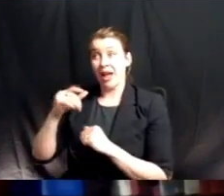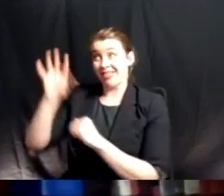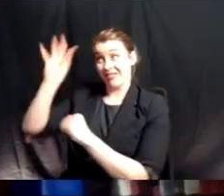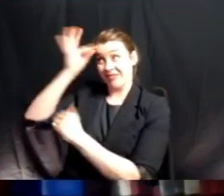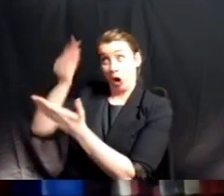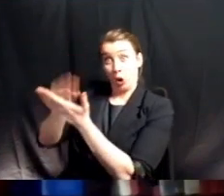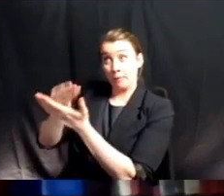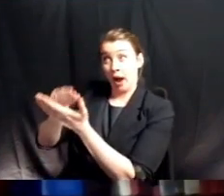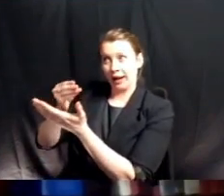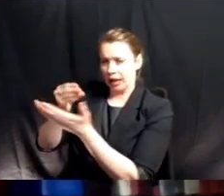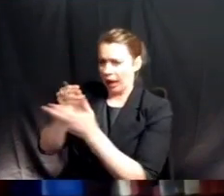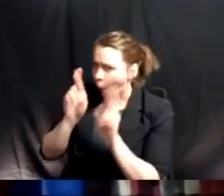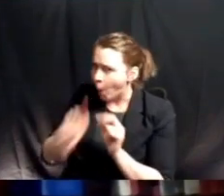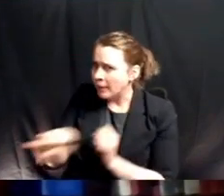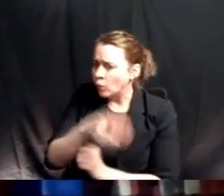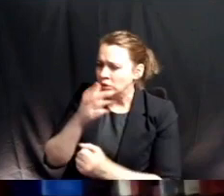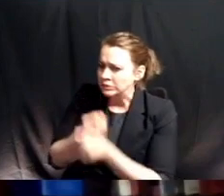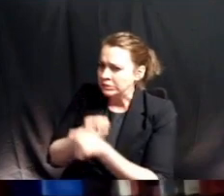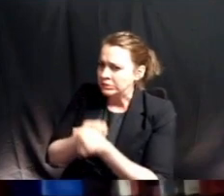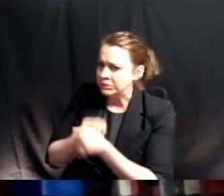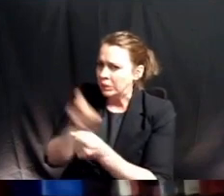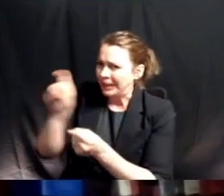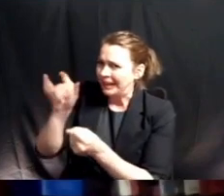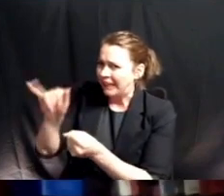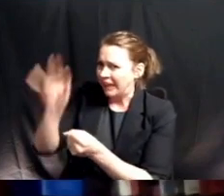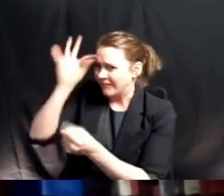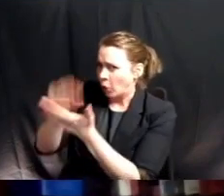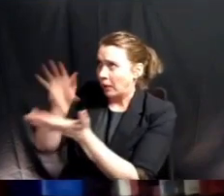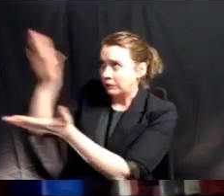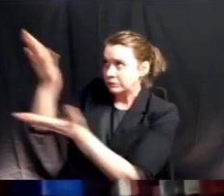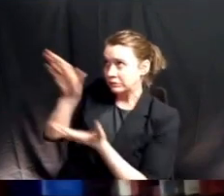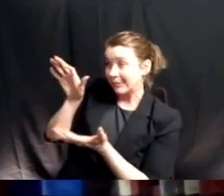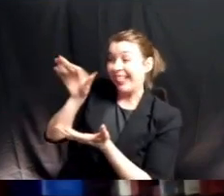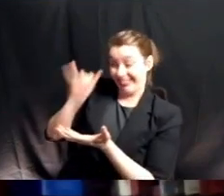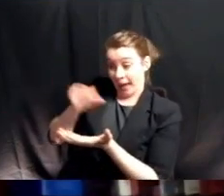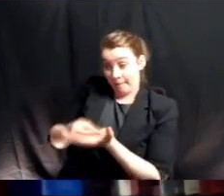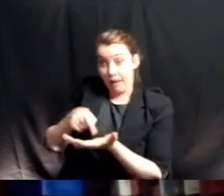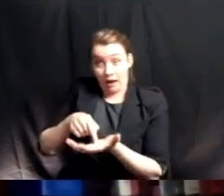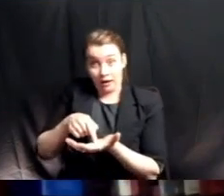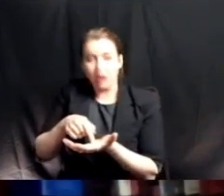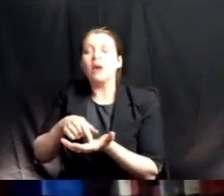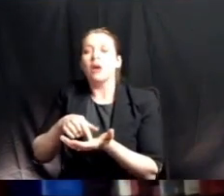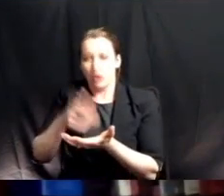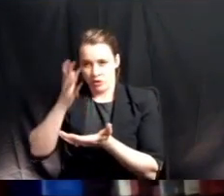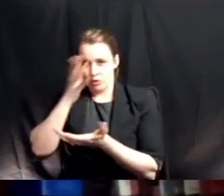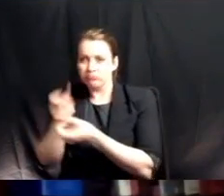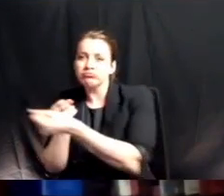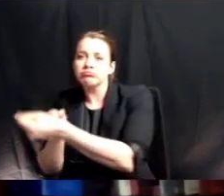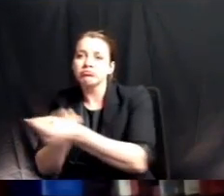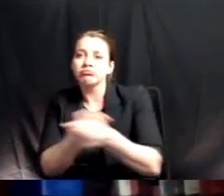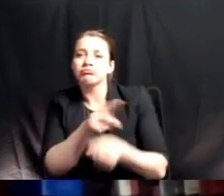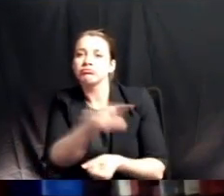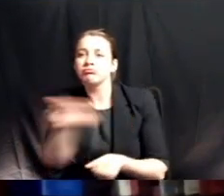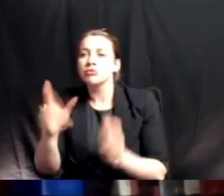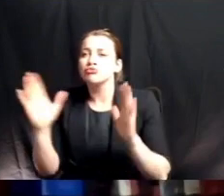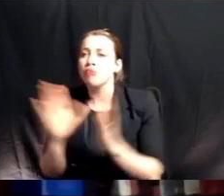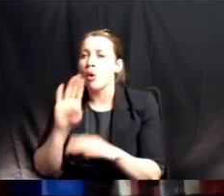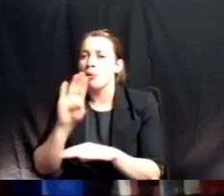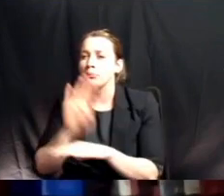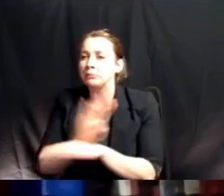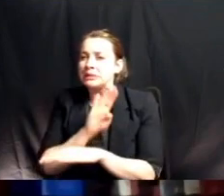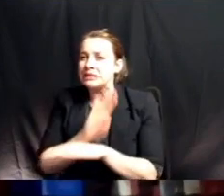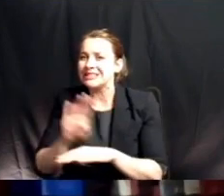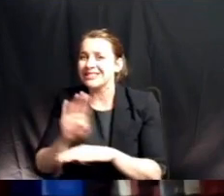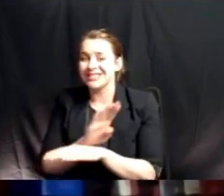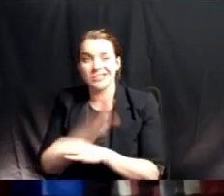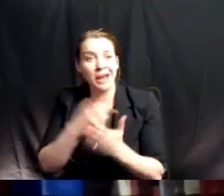for, that we'll be able to provide specifically support for those small businesses that weren't able to get PPP